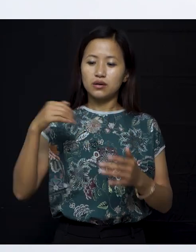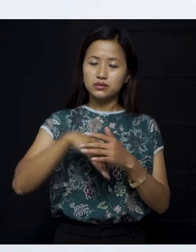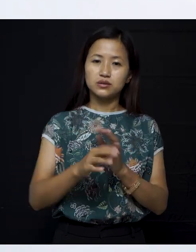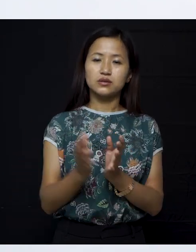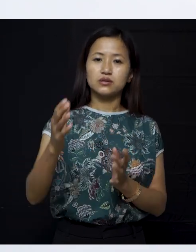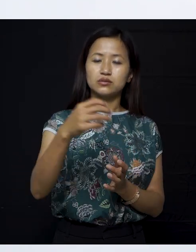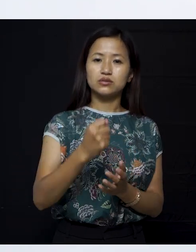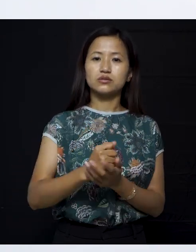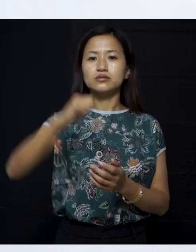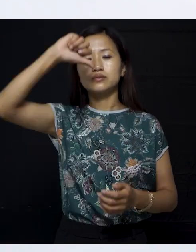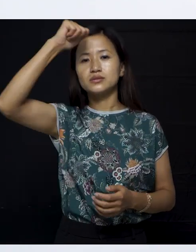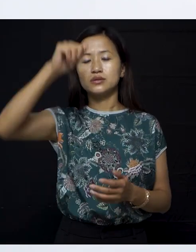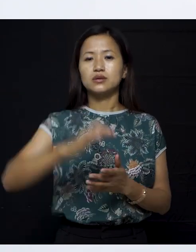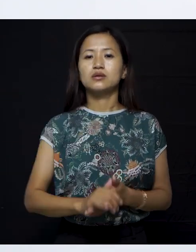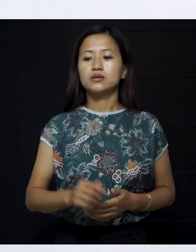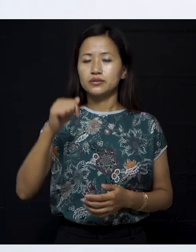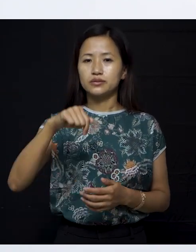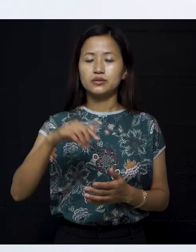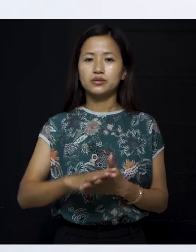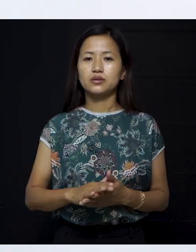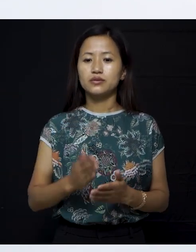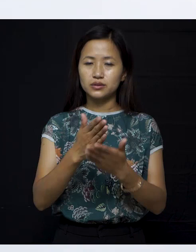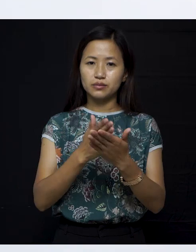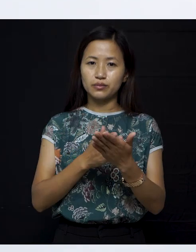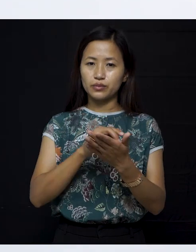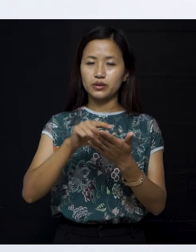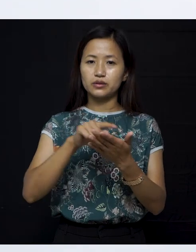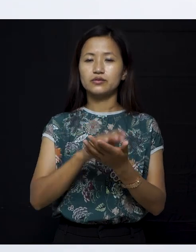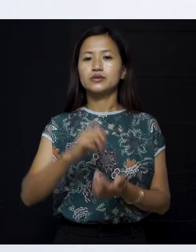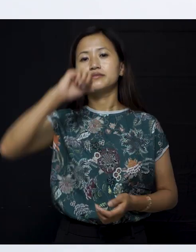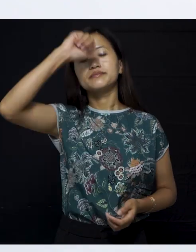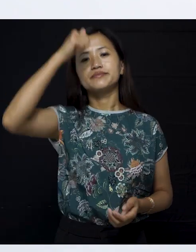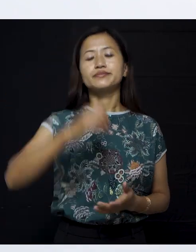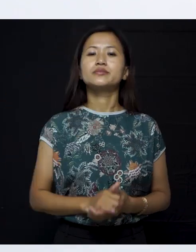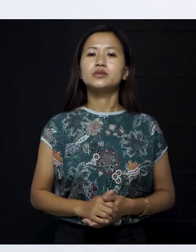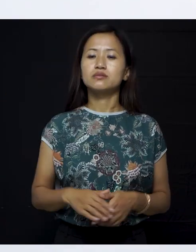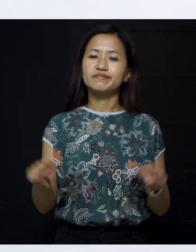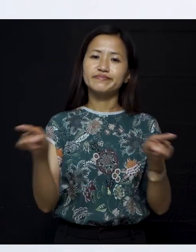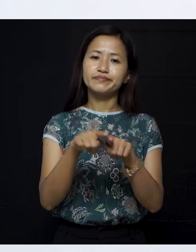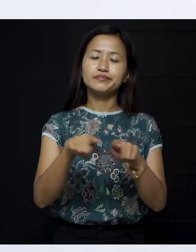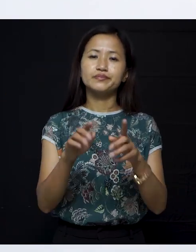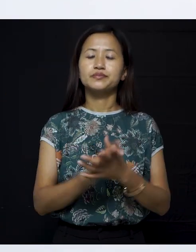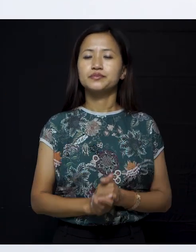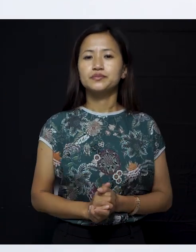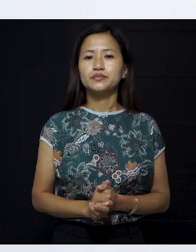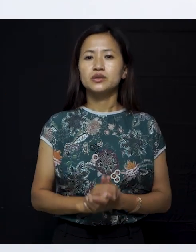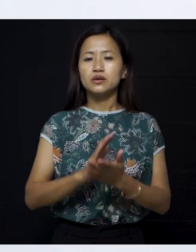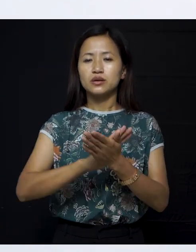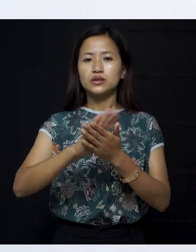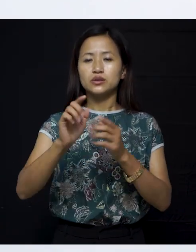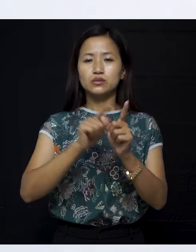control of India. So Junagadh now, it has become a part of India. Similarly with